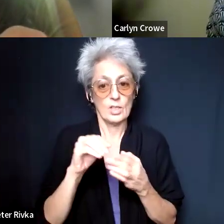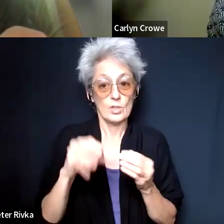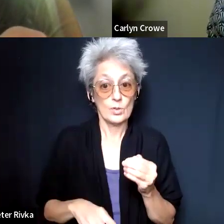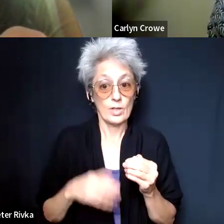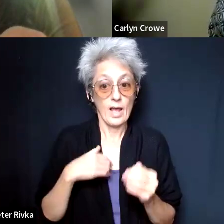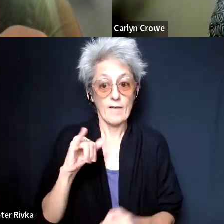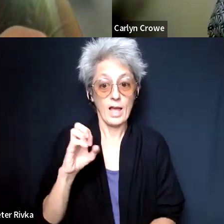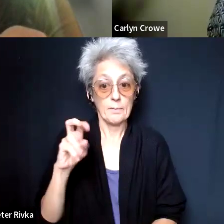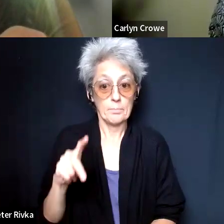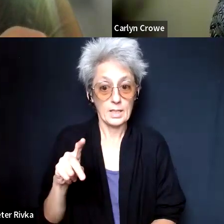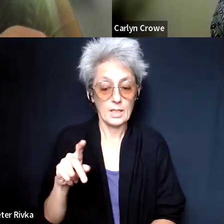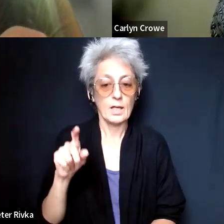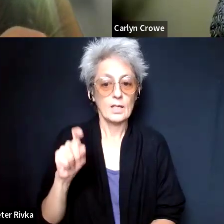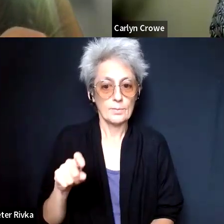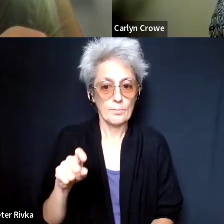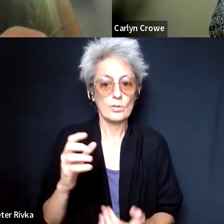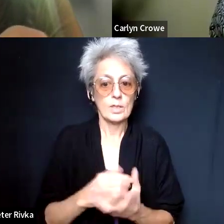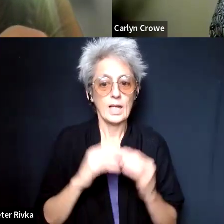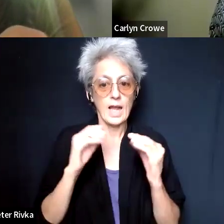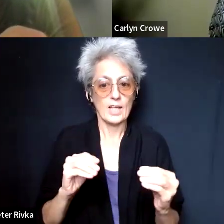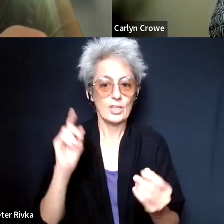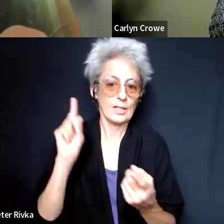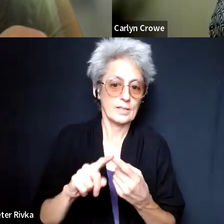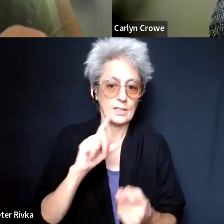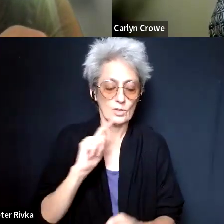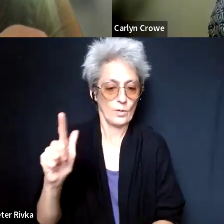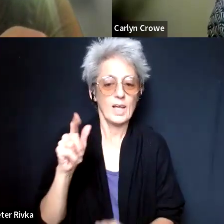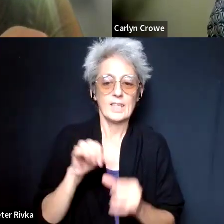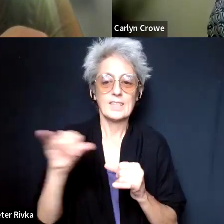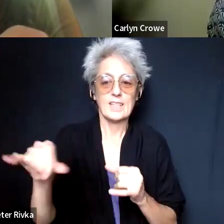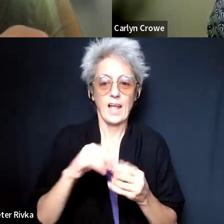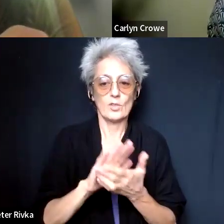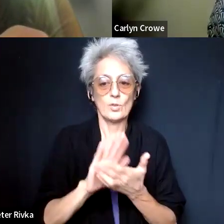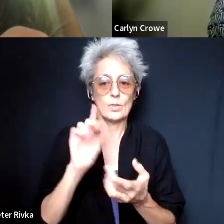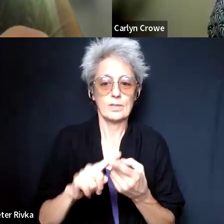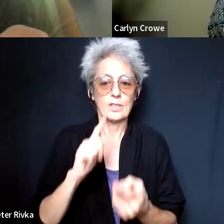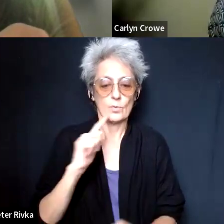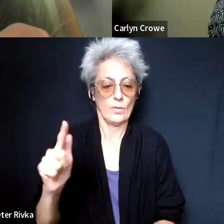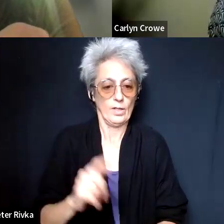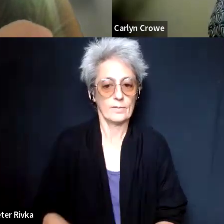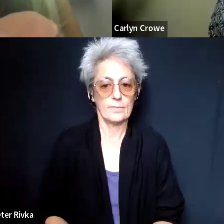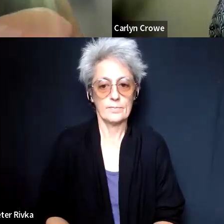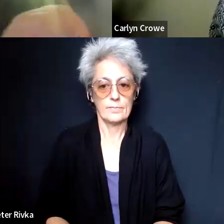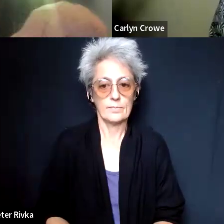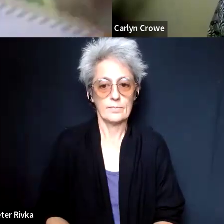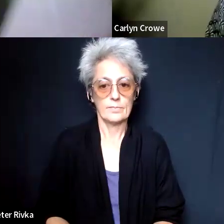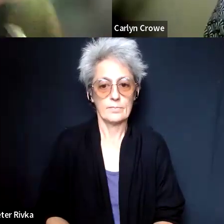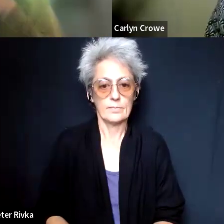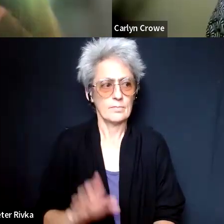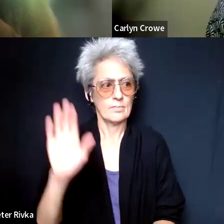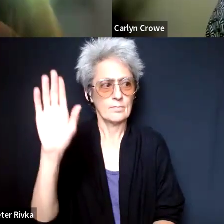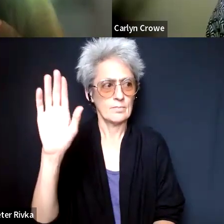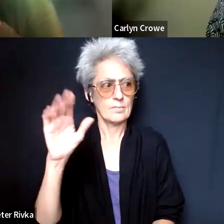are supposed to be educated until 21 or stay in the school. I was on an IEP, but I graduated